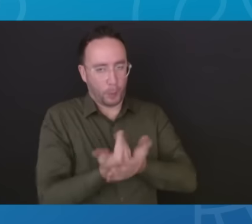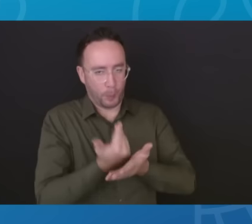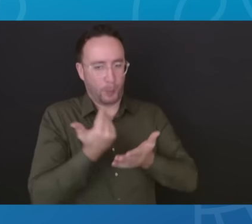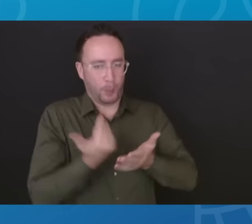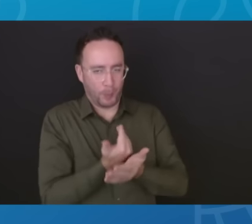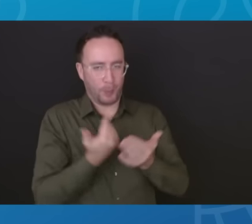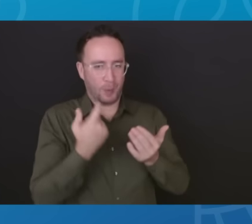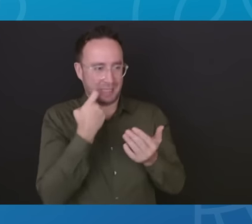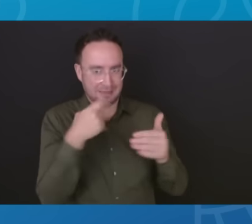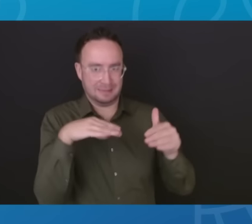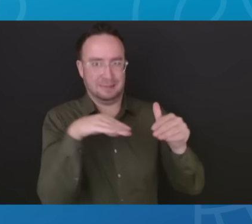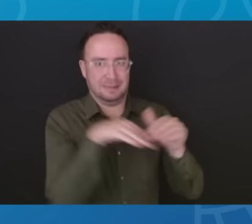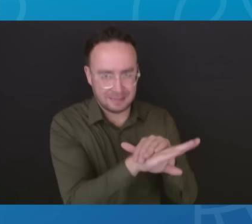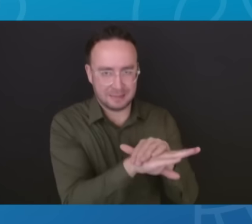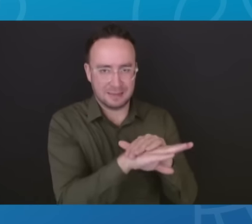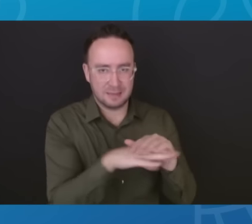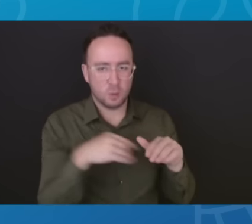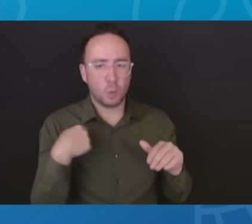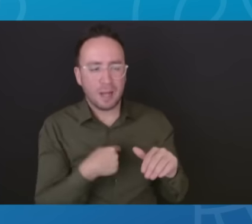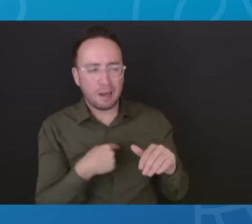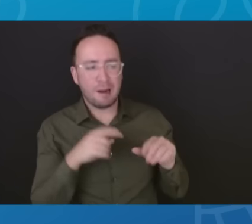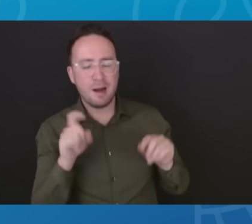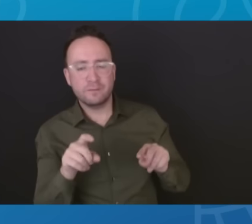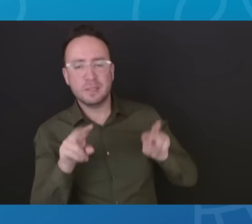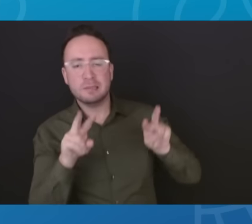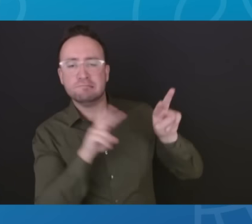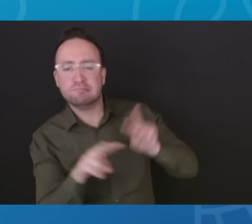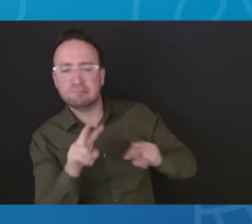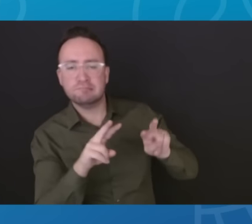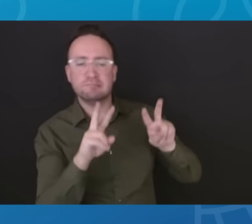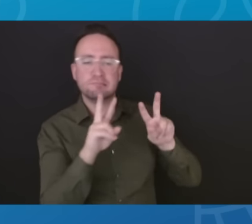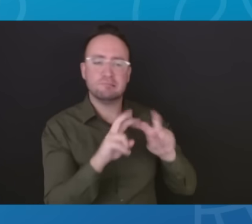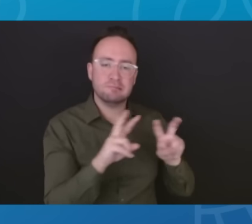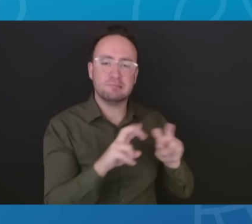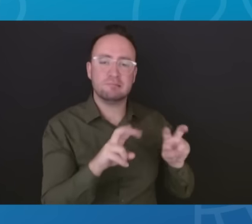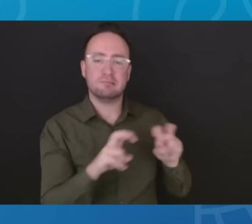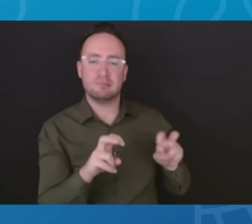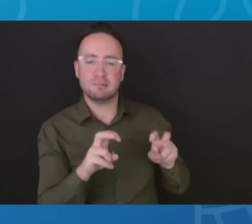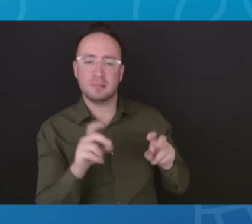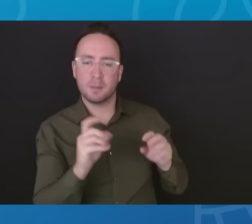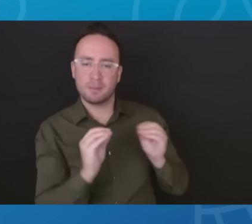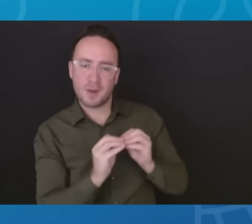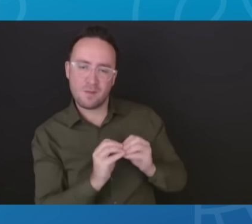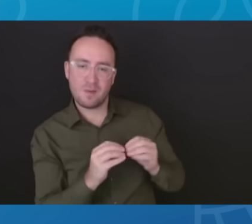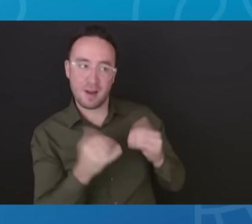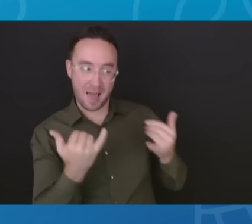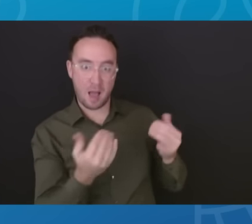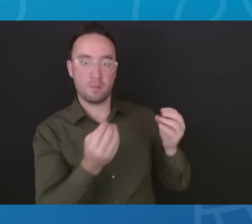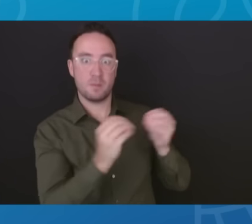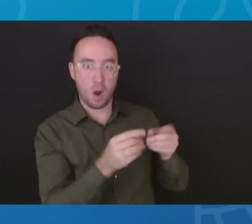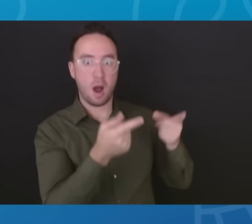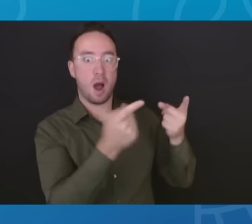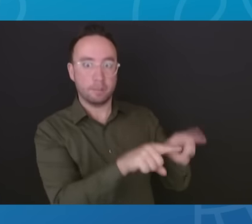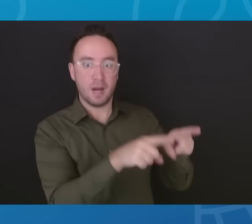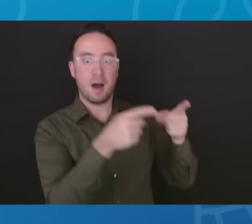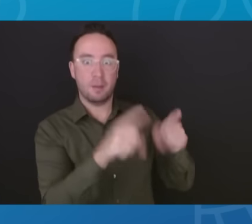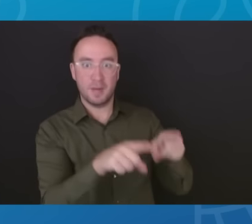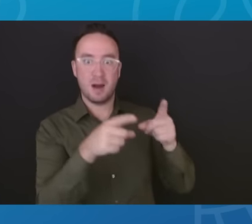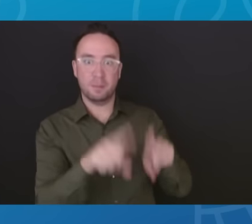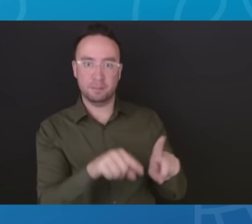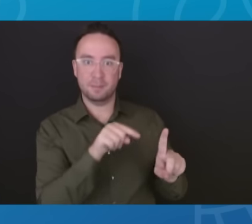to perform those assessments, especially when you look at the number of incidents that have been reported in Gaza. So I can't give you a readout of what we're doing with